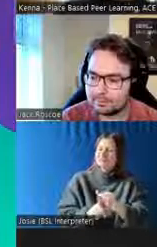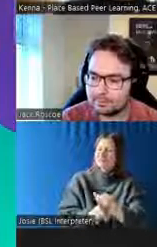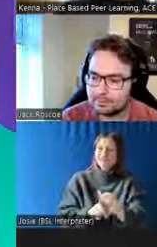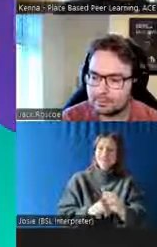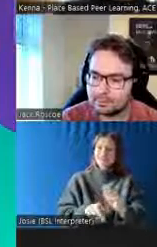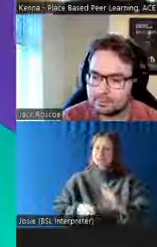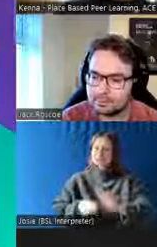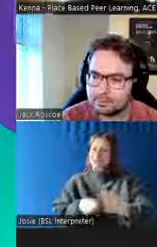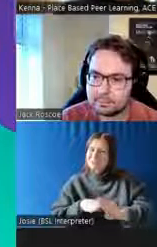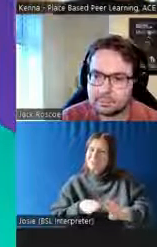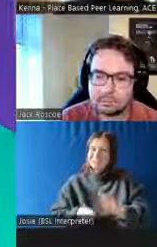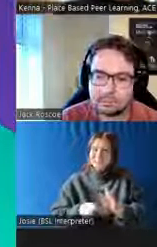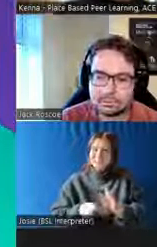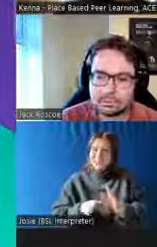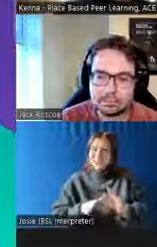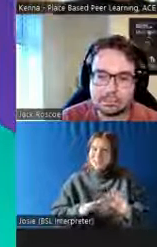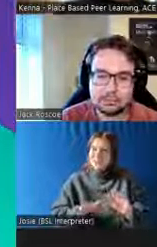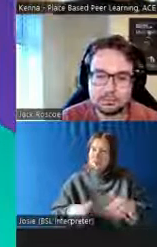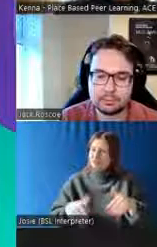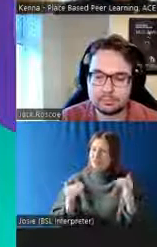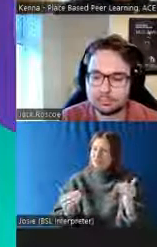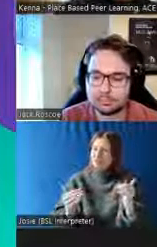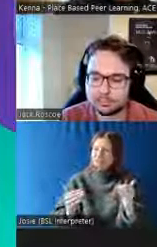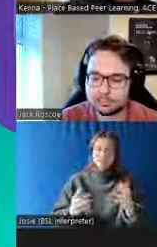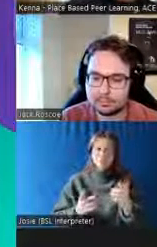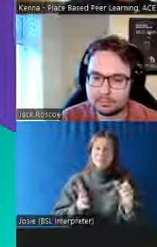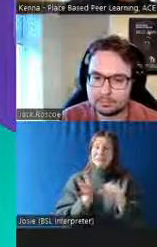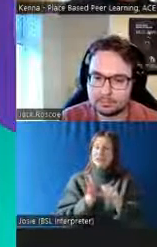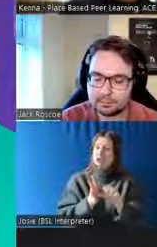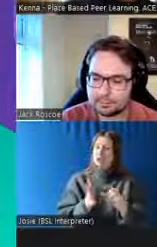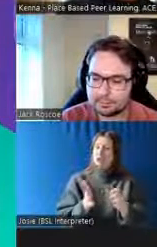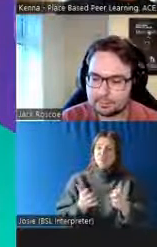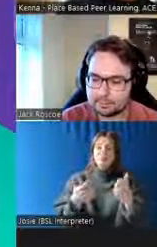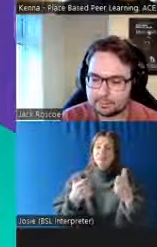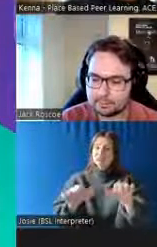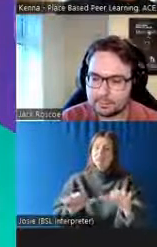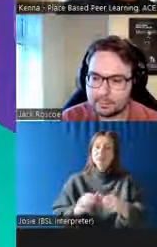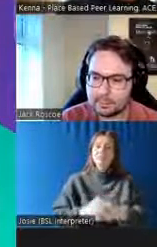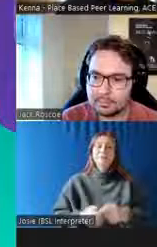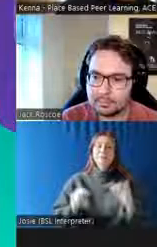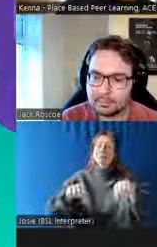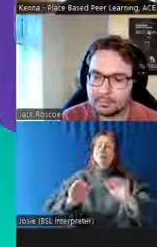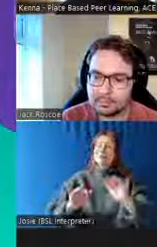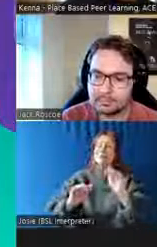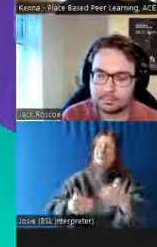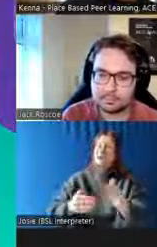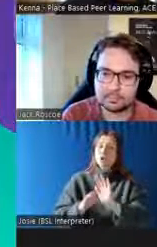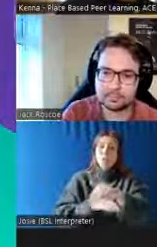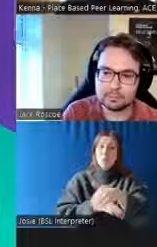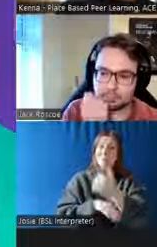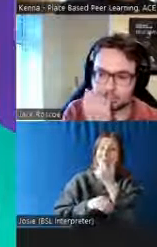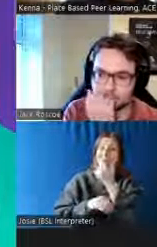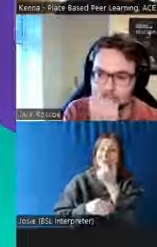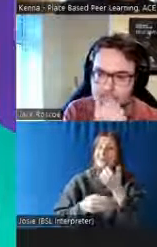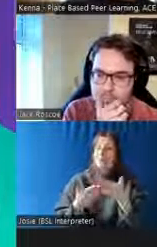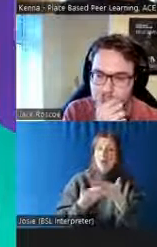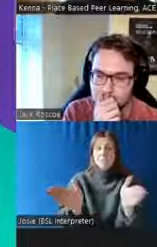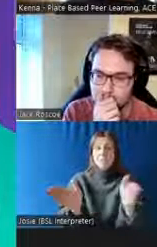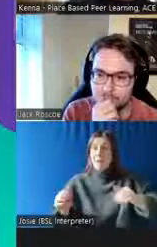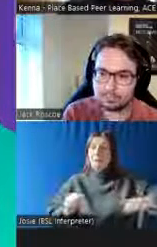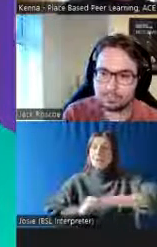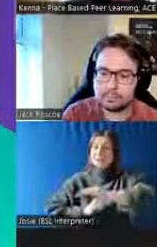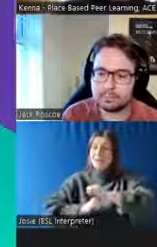issues. This session is how to collect data in a public space, and it is the third in our series on data